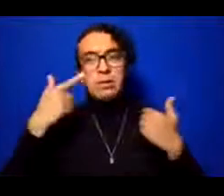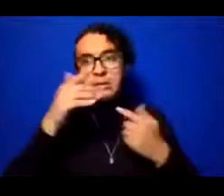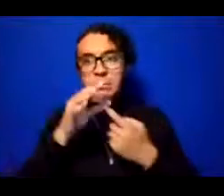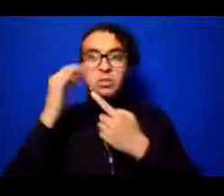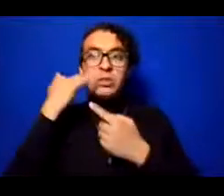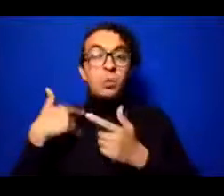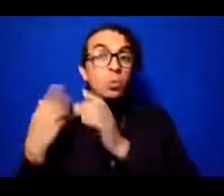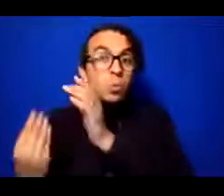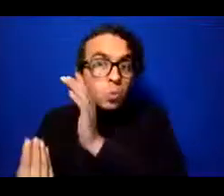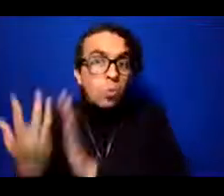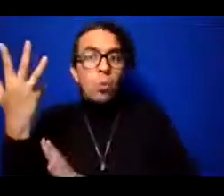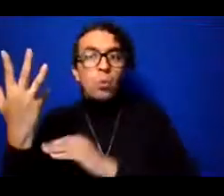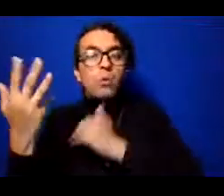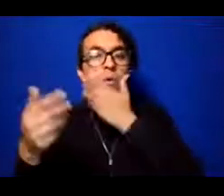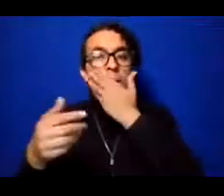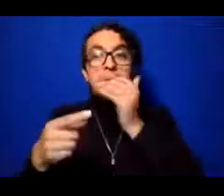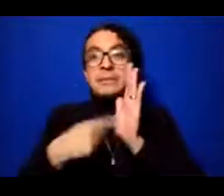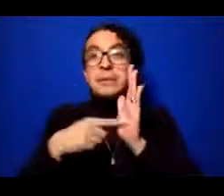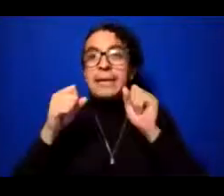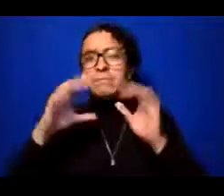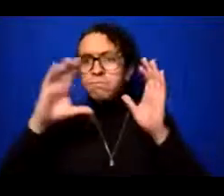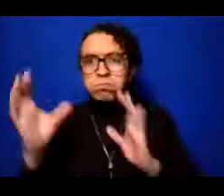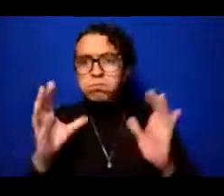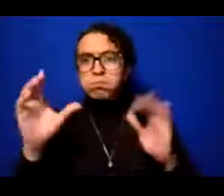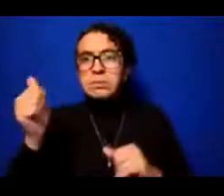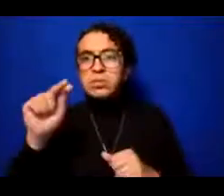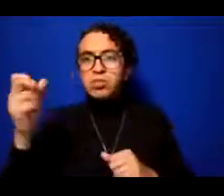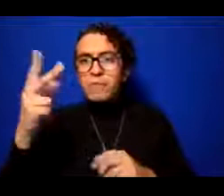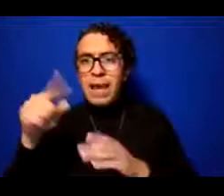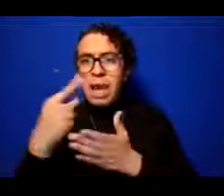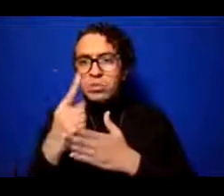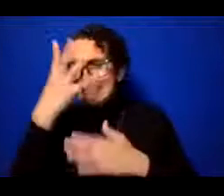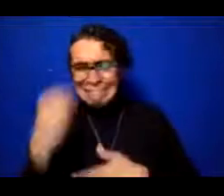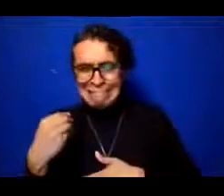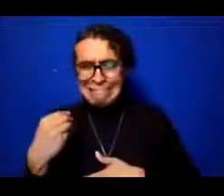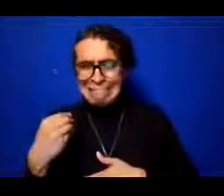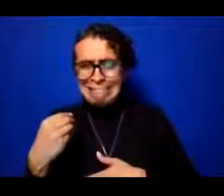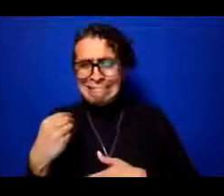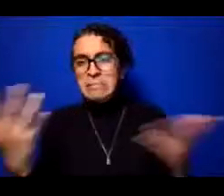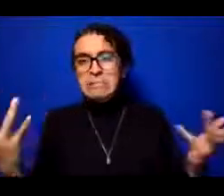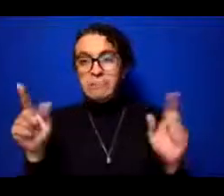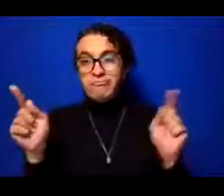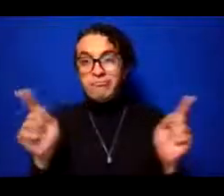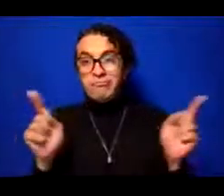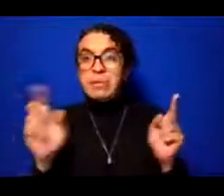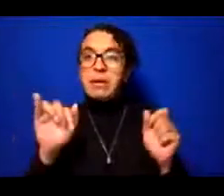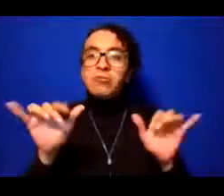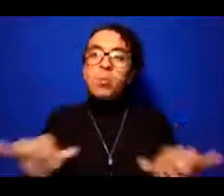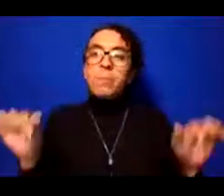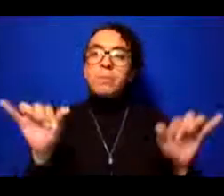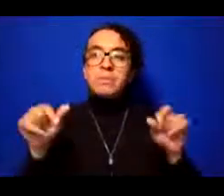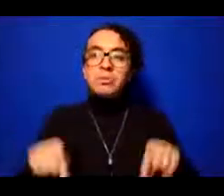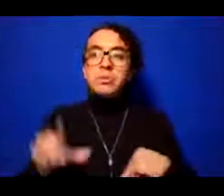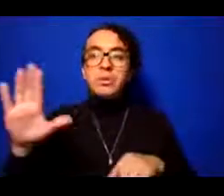and sometimes they can sleep 10 to 12 hours a day. I get that, and that's pretty common during certain periods of growth